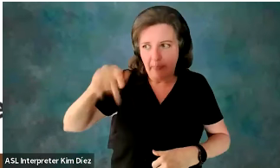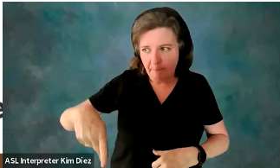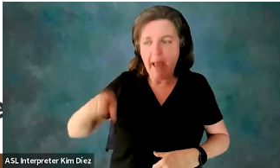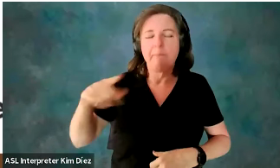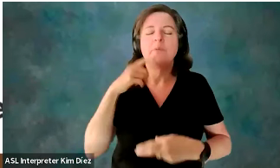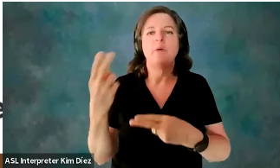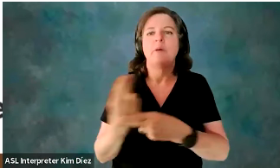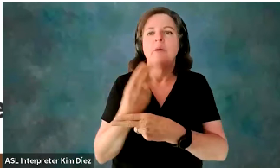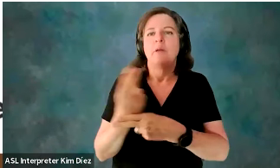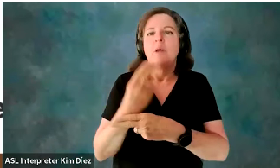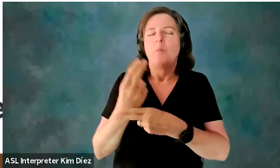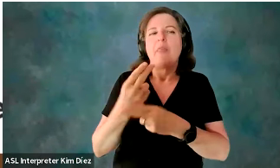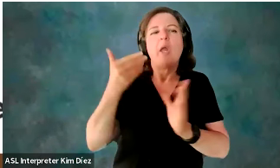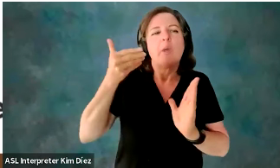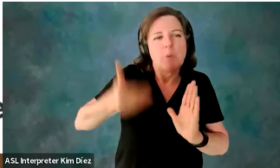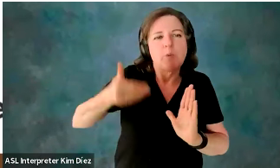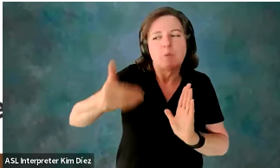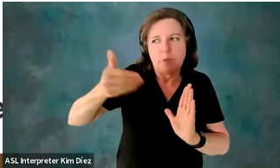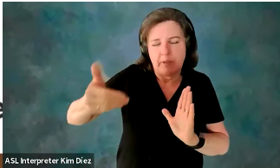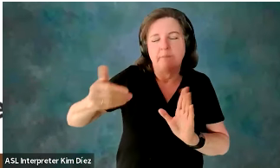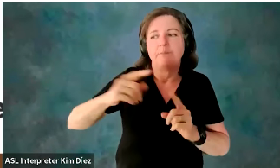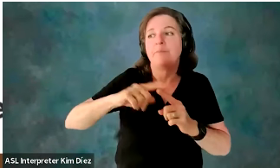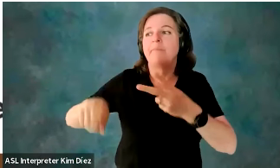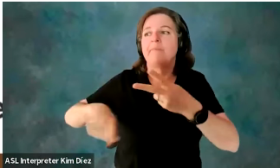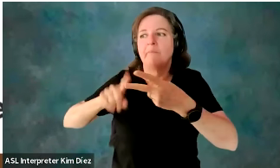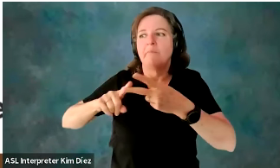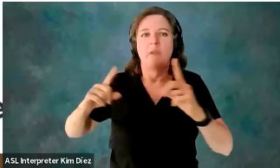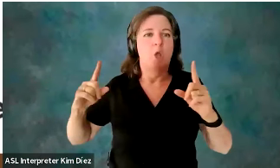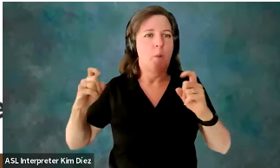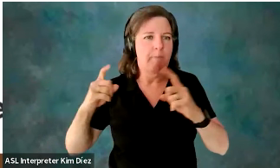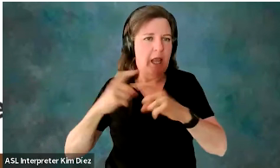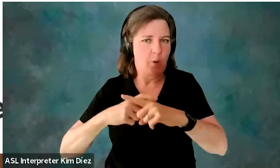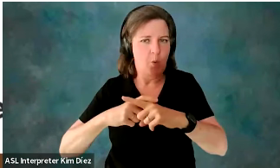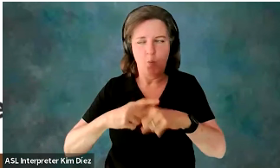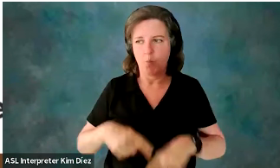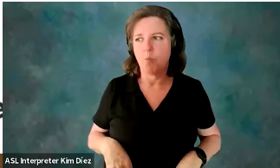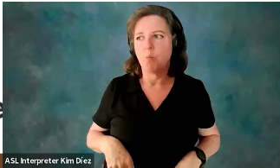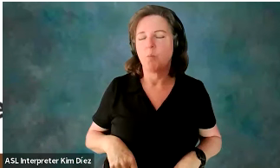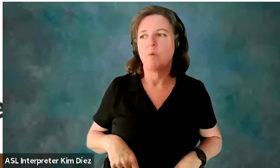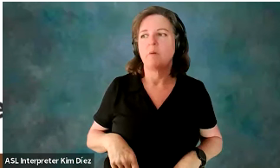title. And then we have the others that are the complexes, that are soils that occur